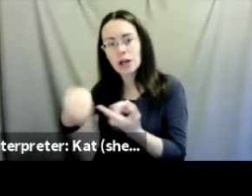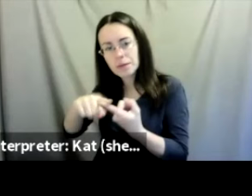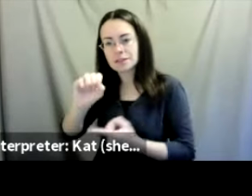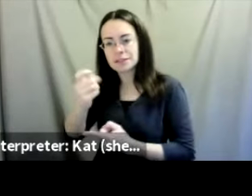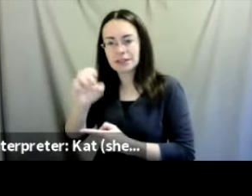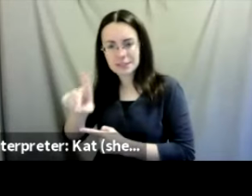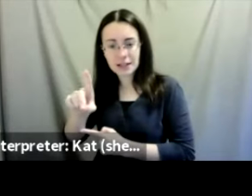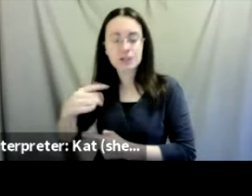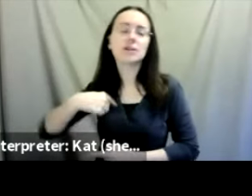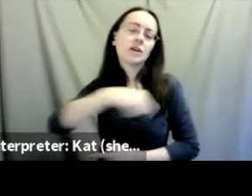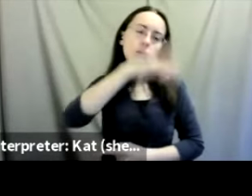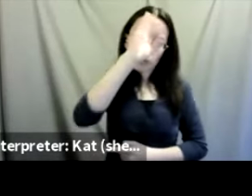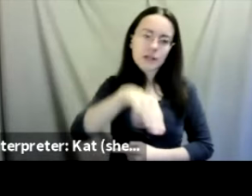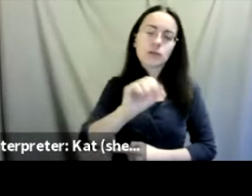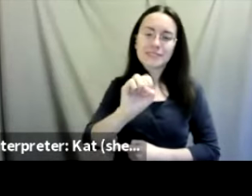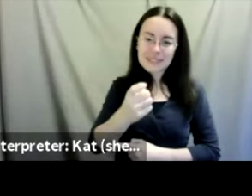it's better to be safe than sorry.